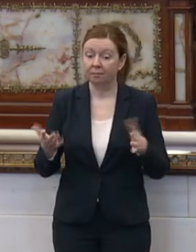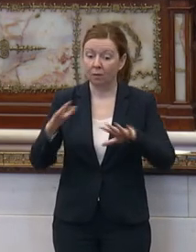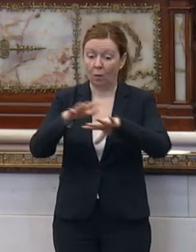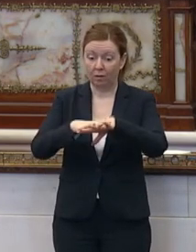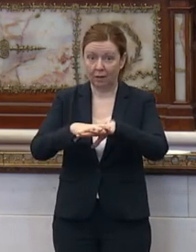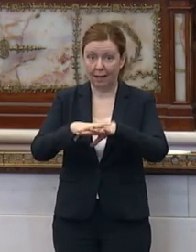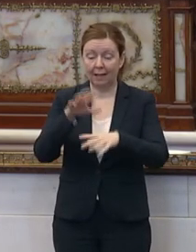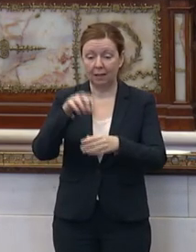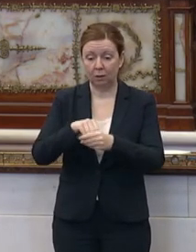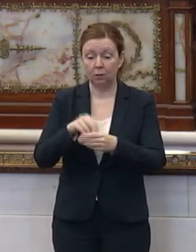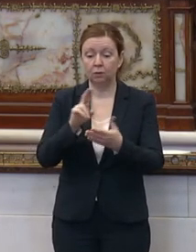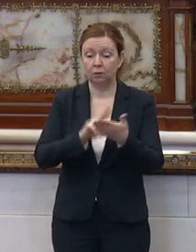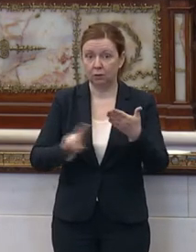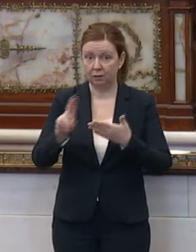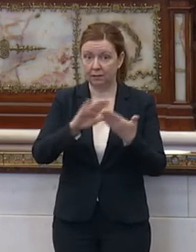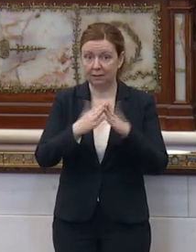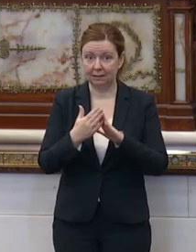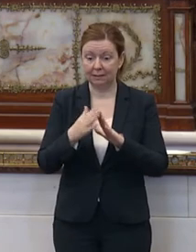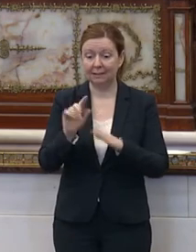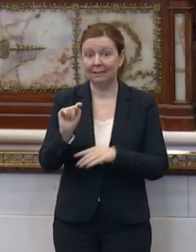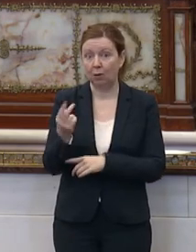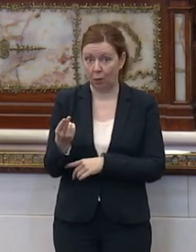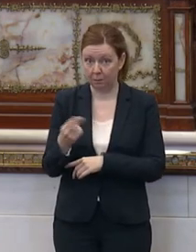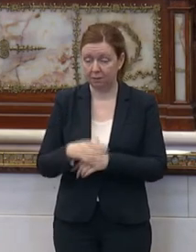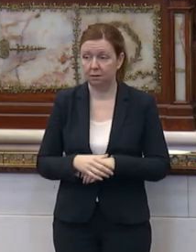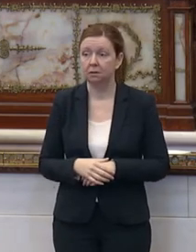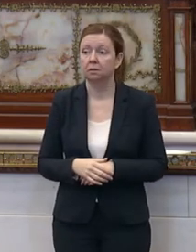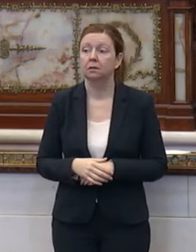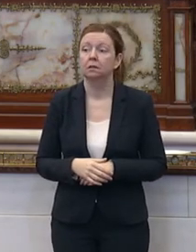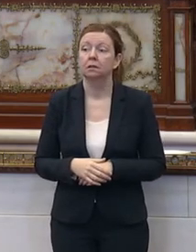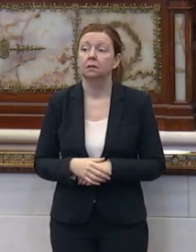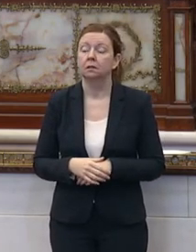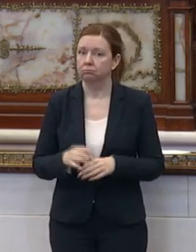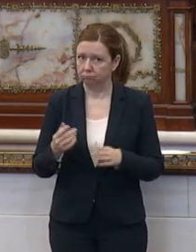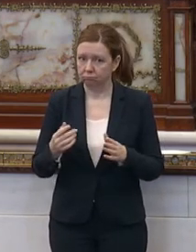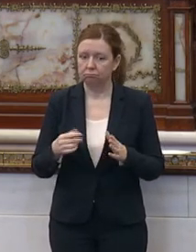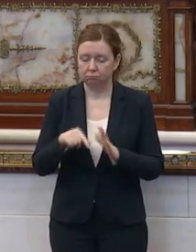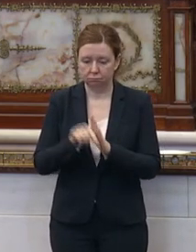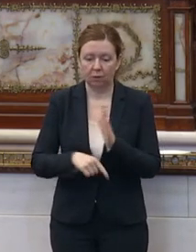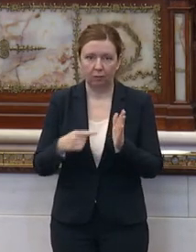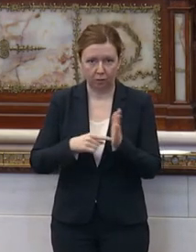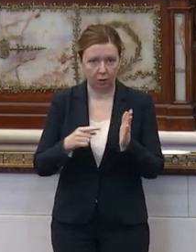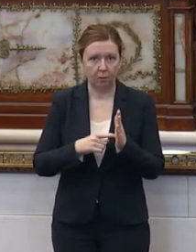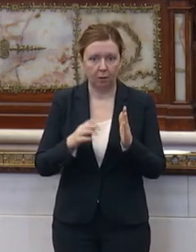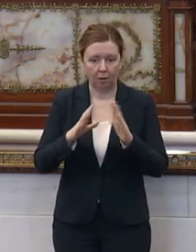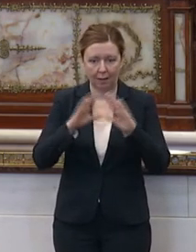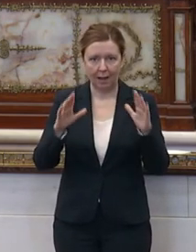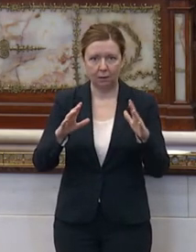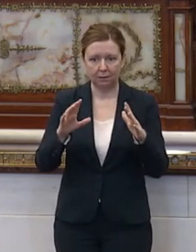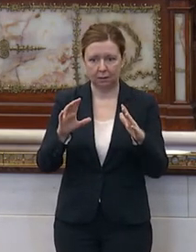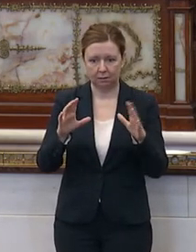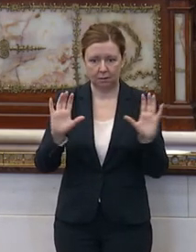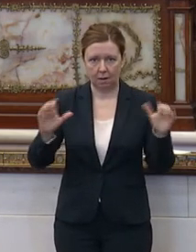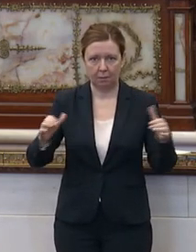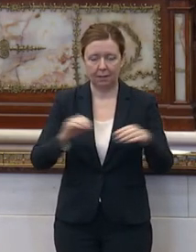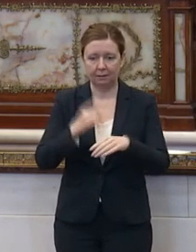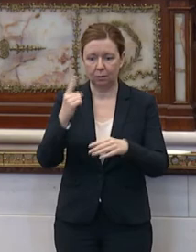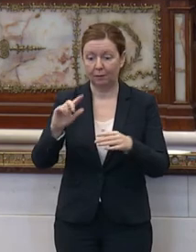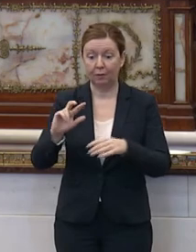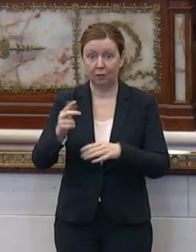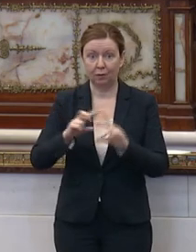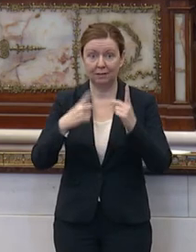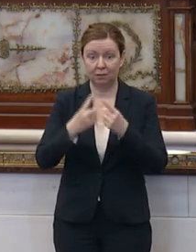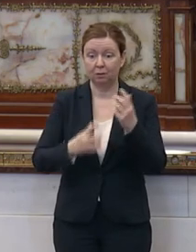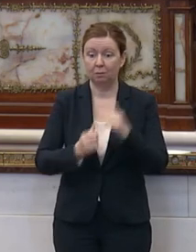overlay includes the University City Townhomes, a deeply affordable housing complex in the heart of one of the Third District's